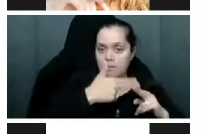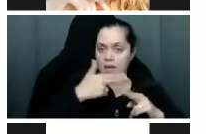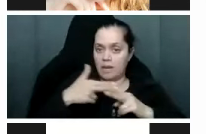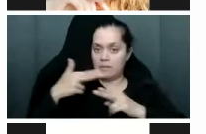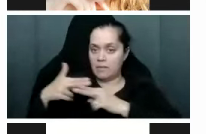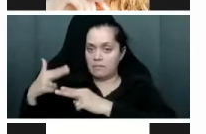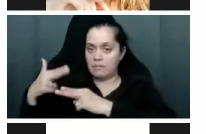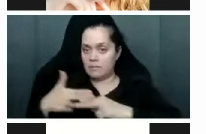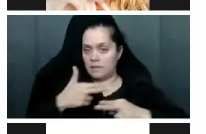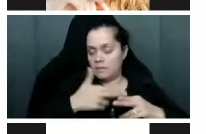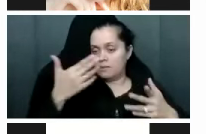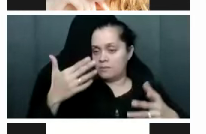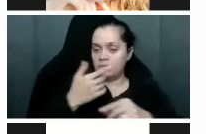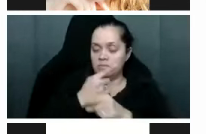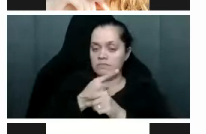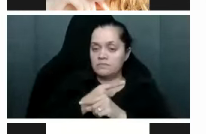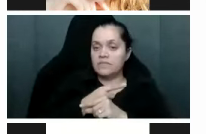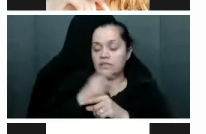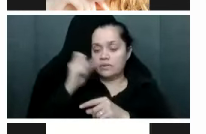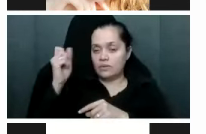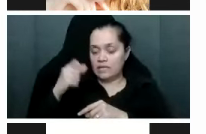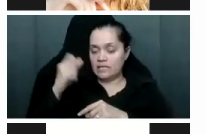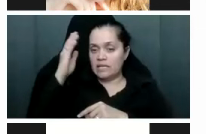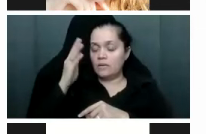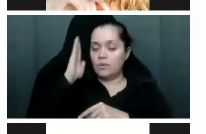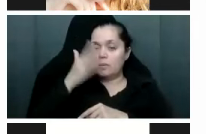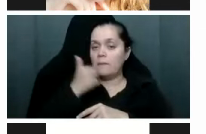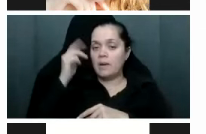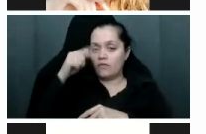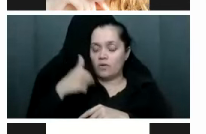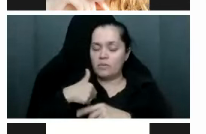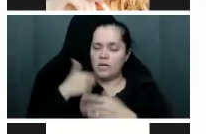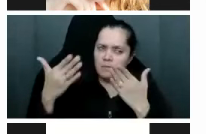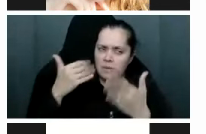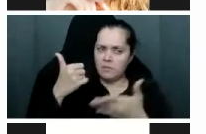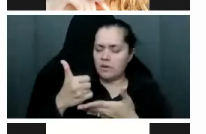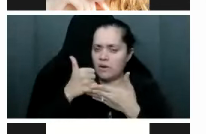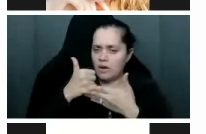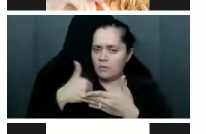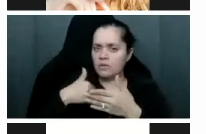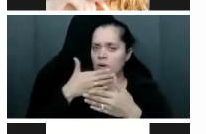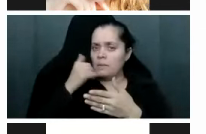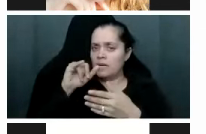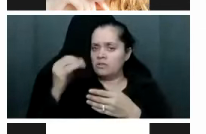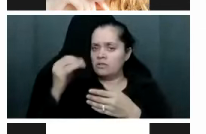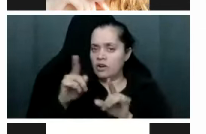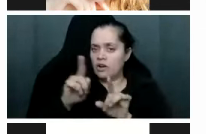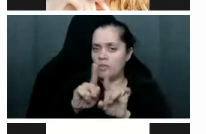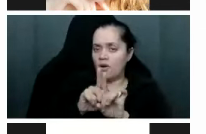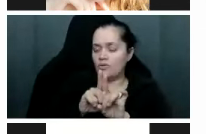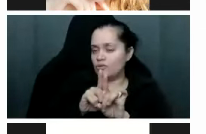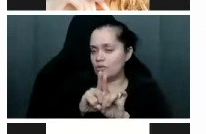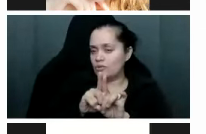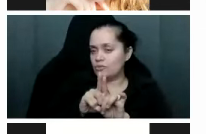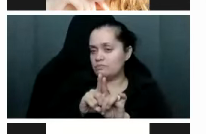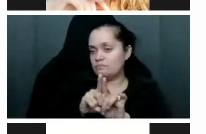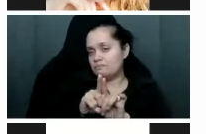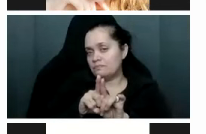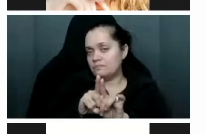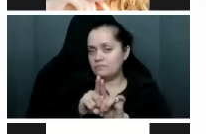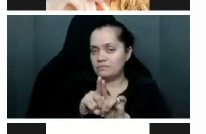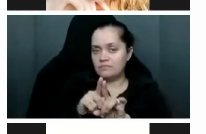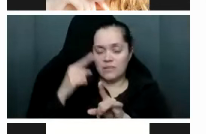So yeah, it will be better for me. Maybe that'll help me do a better job even. I